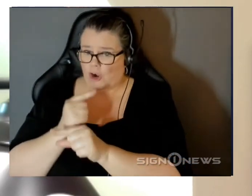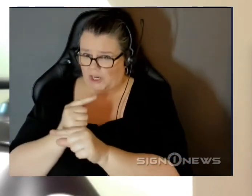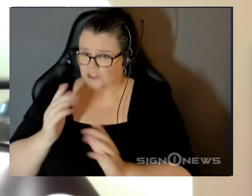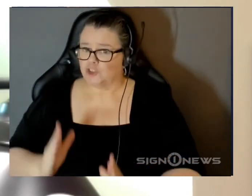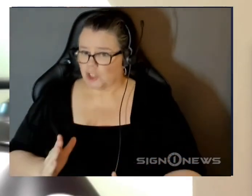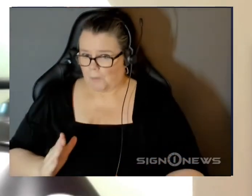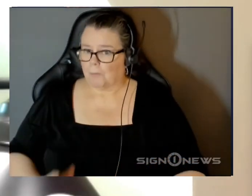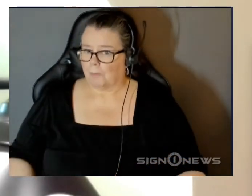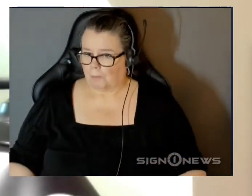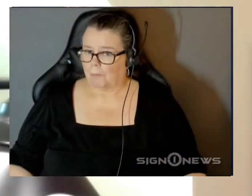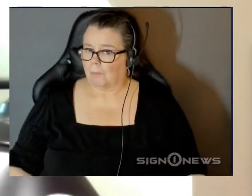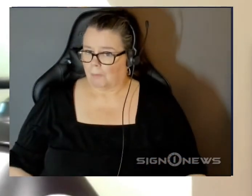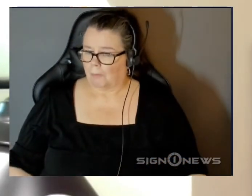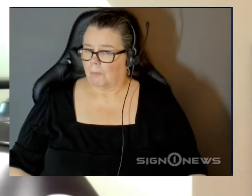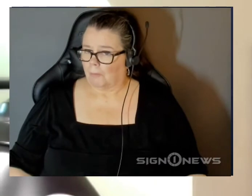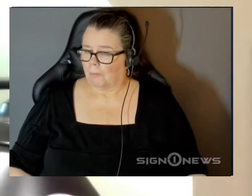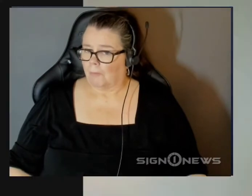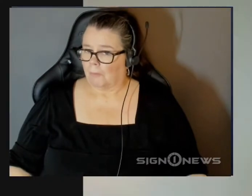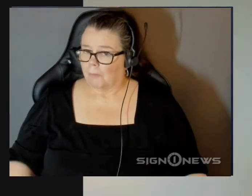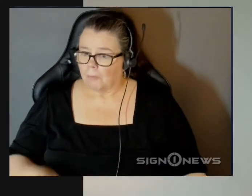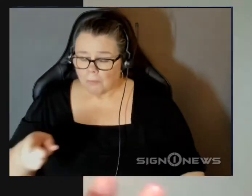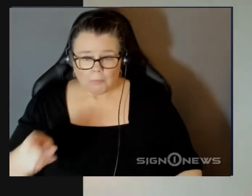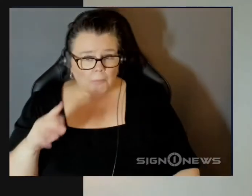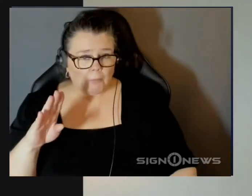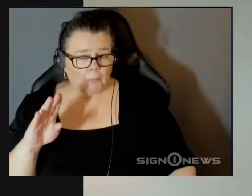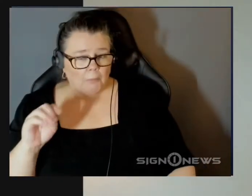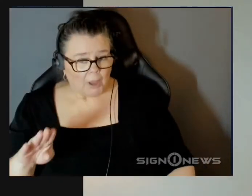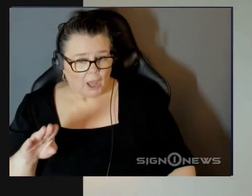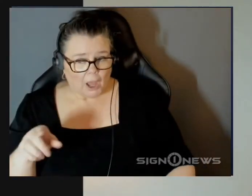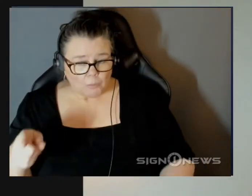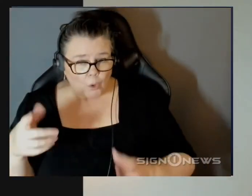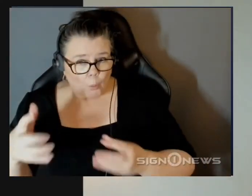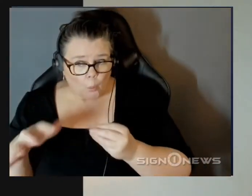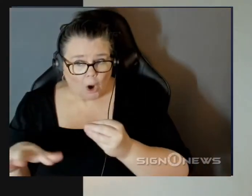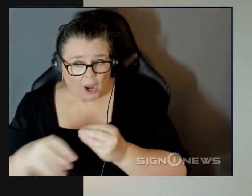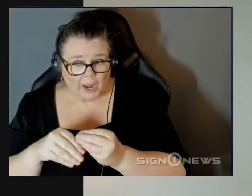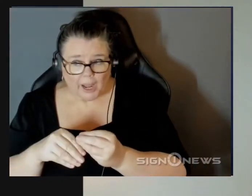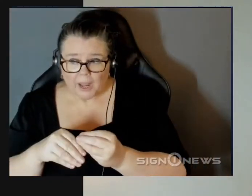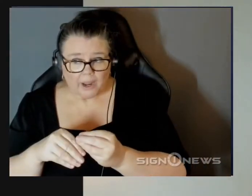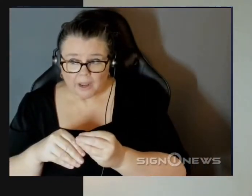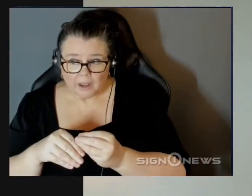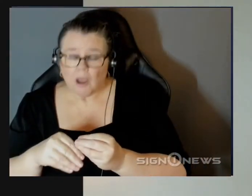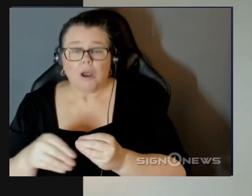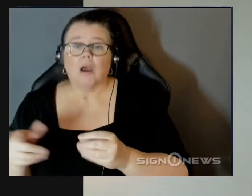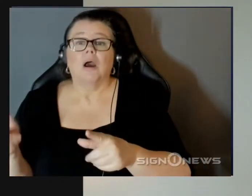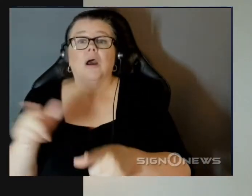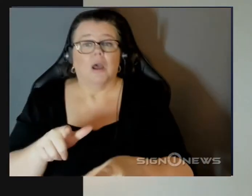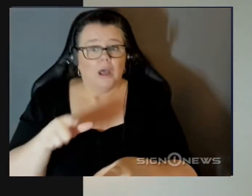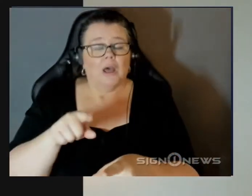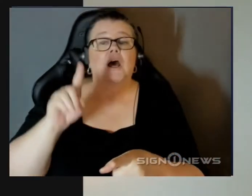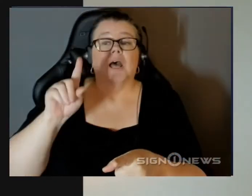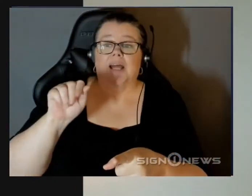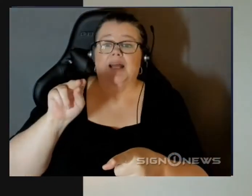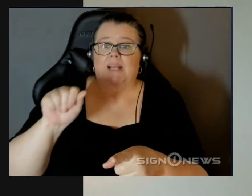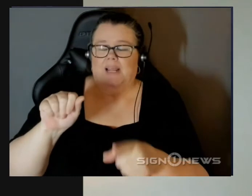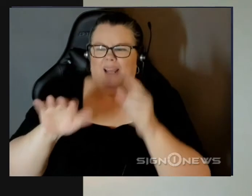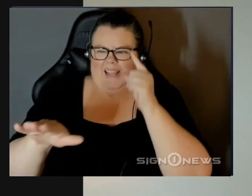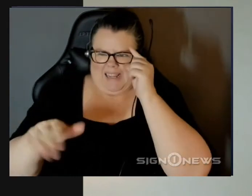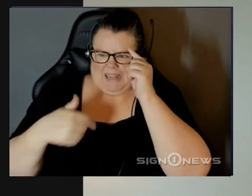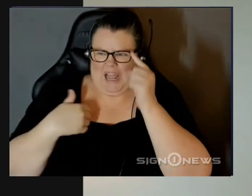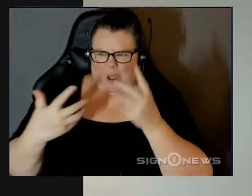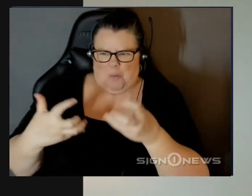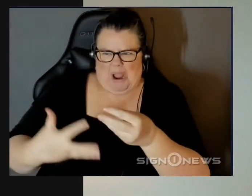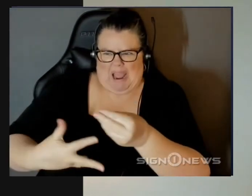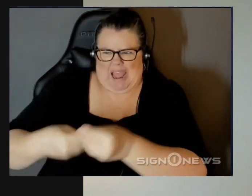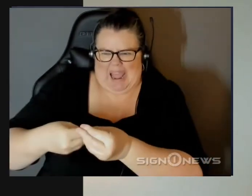Just a sec. Okay. While we're waiting on Bob, I'll just add, someone said it, this is Dana, and someone said it in the question